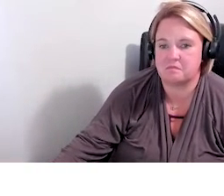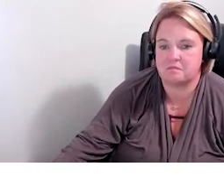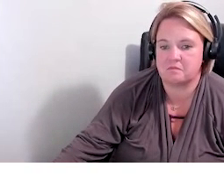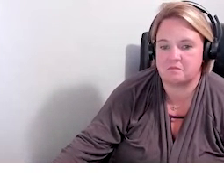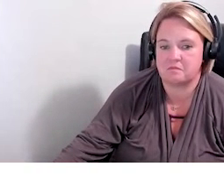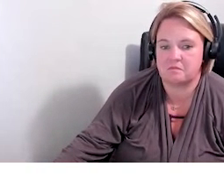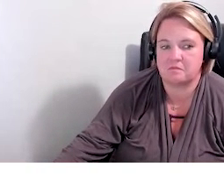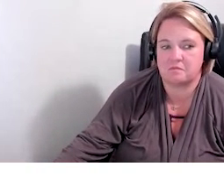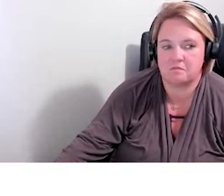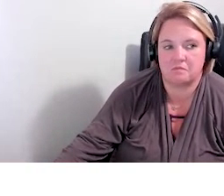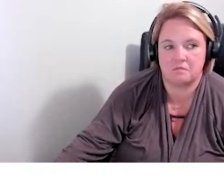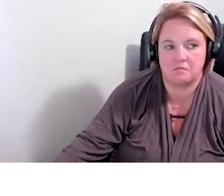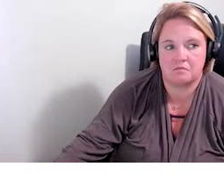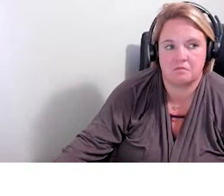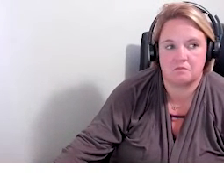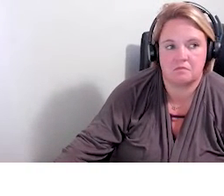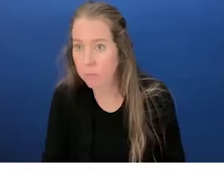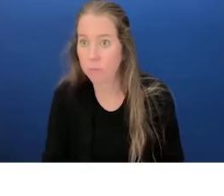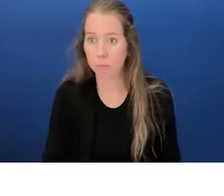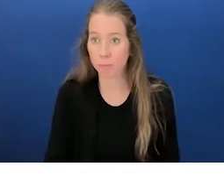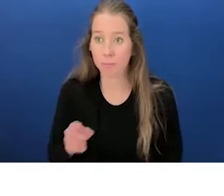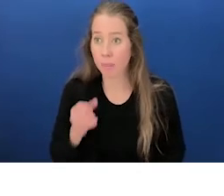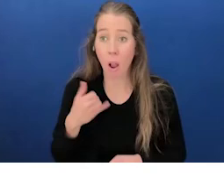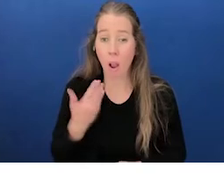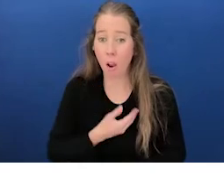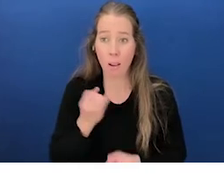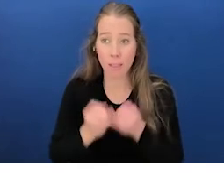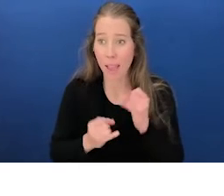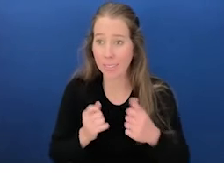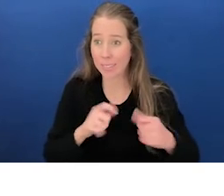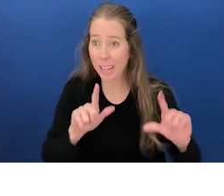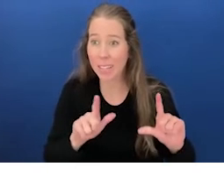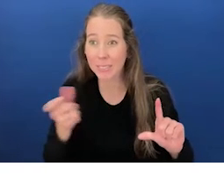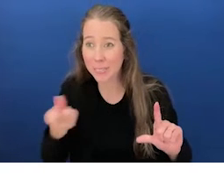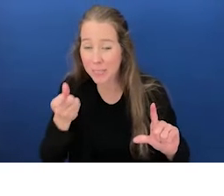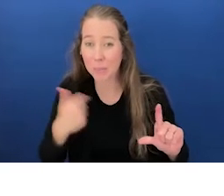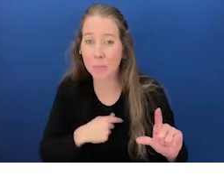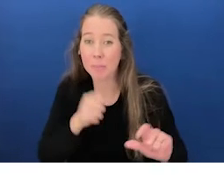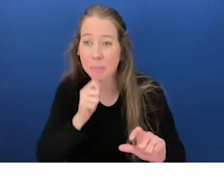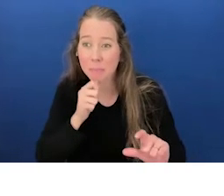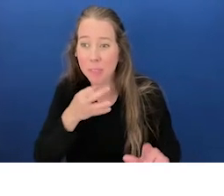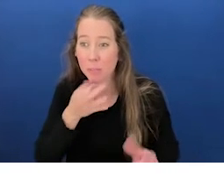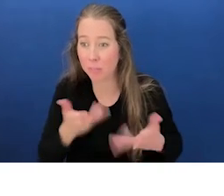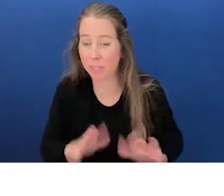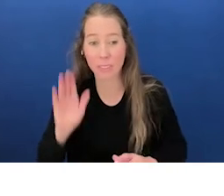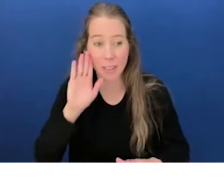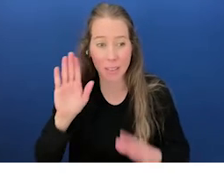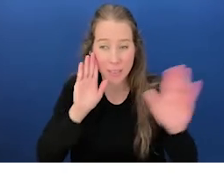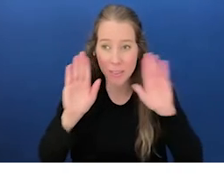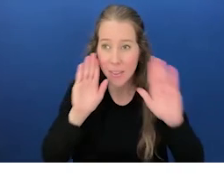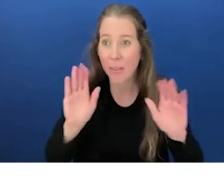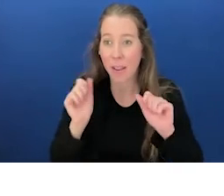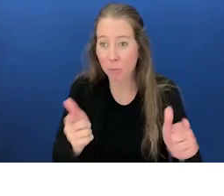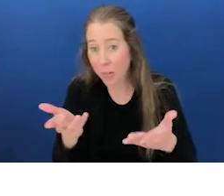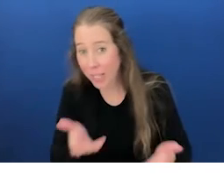This is our last slide, correct? So hang in there, we're almost done. Hi, everyone in the room, as well as via Zoom. My name is